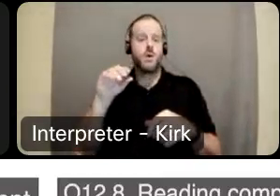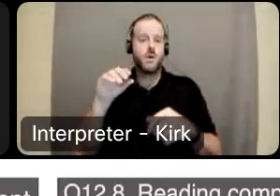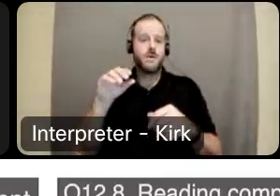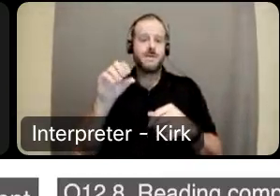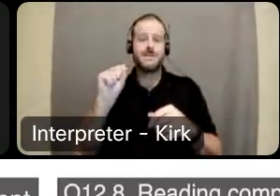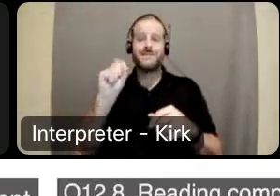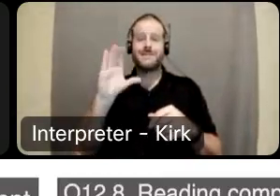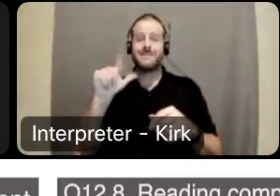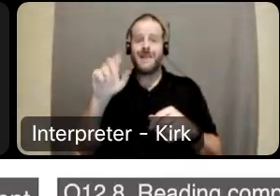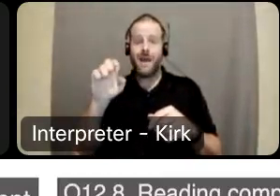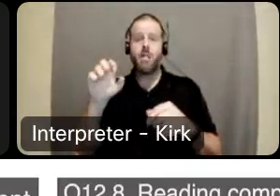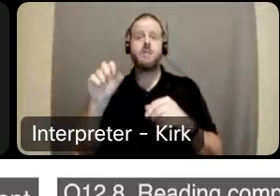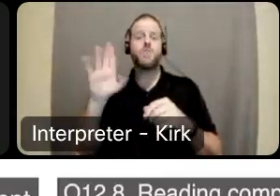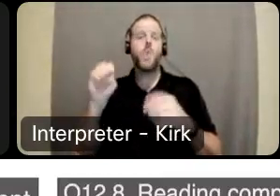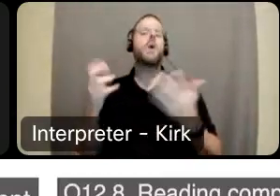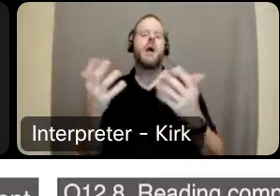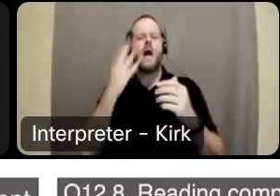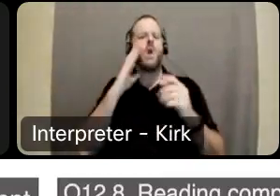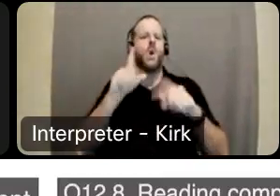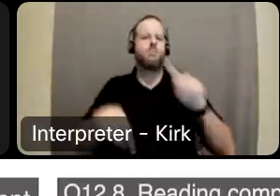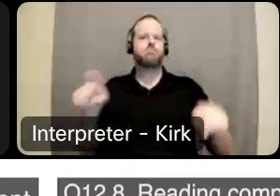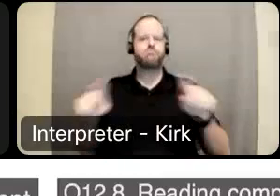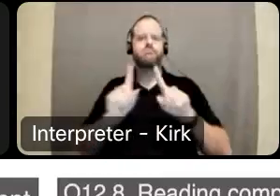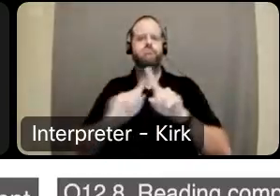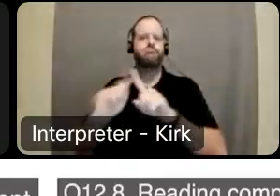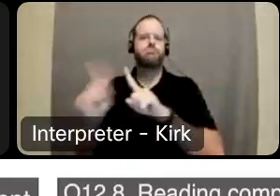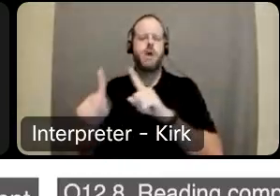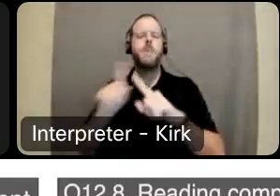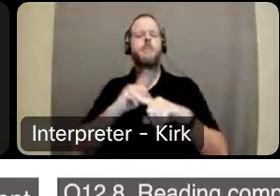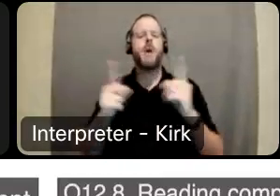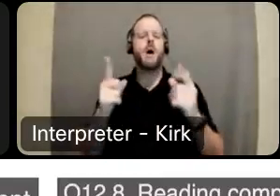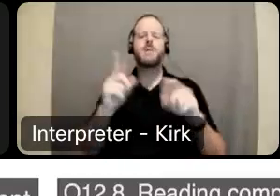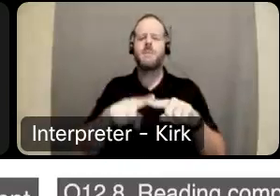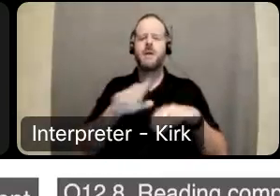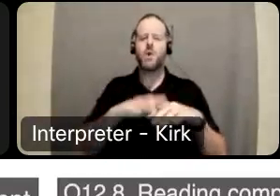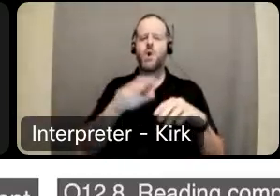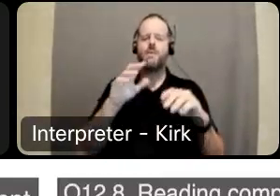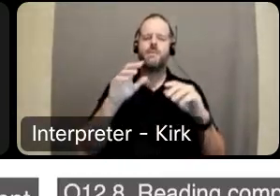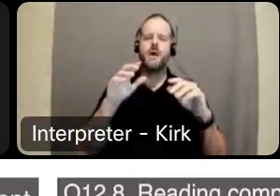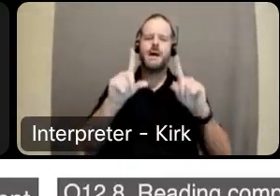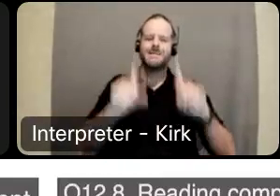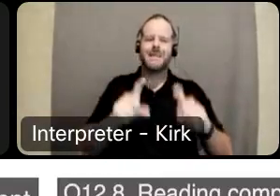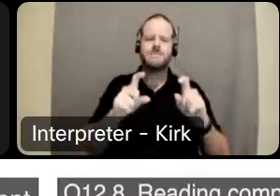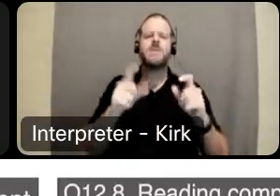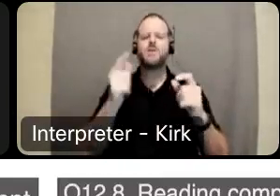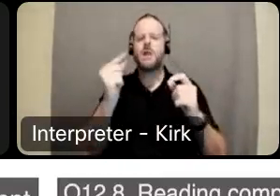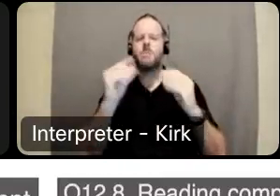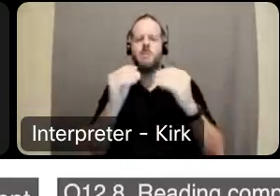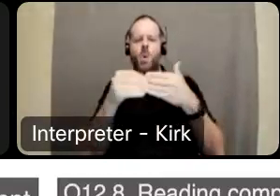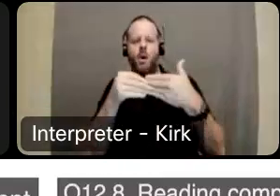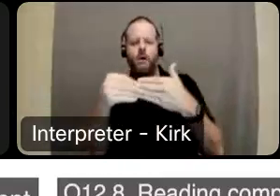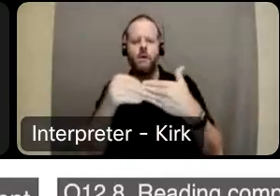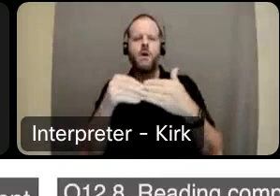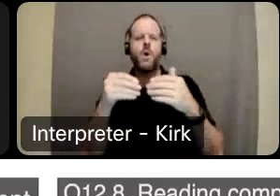vary broadly by what reading assessment was given. So there's a bit more leeway in this section as to what you can enter in